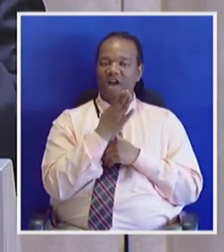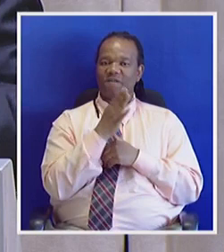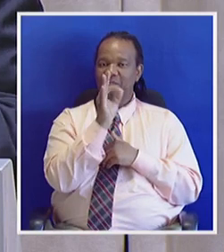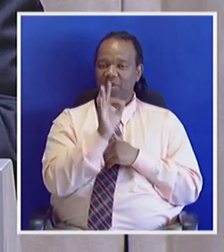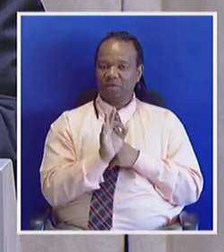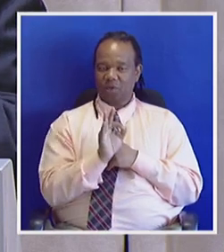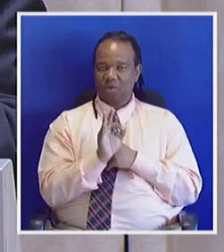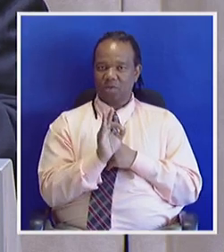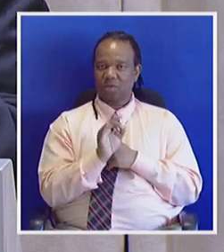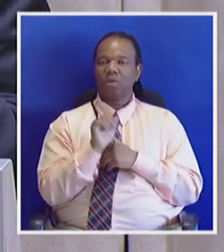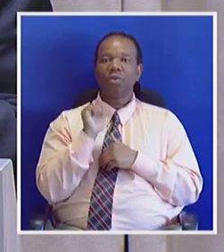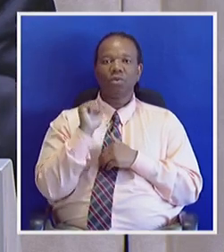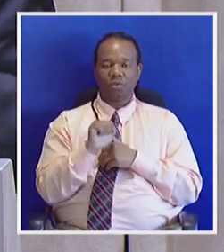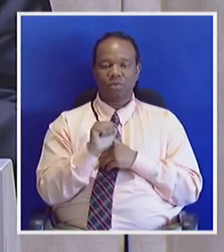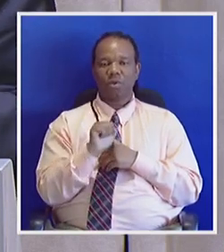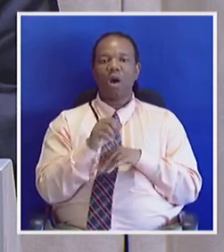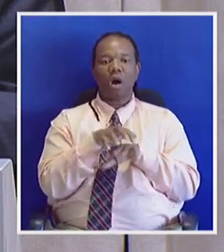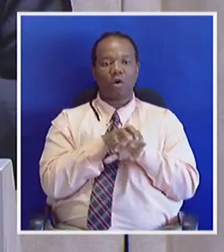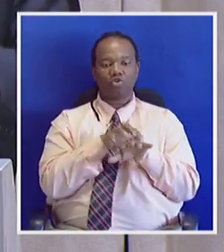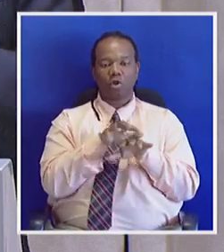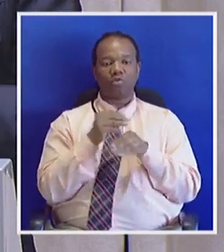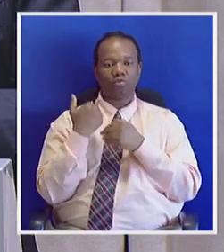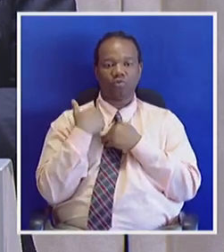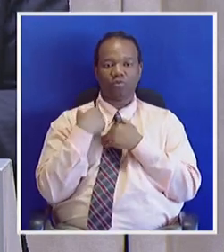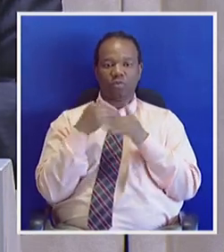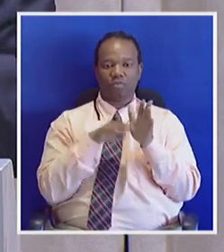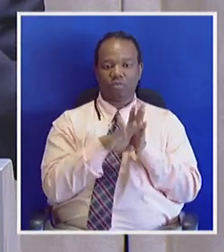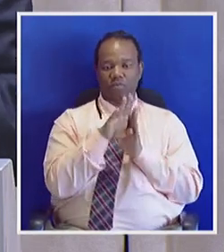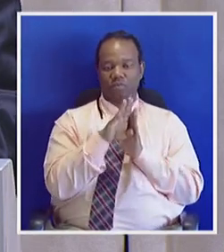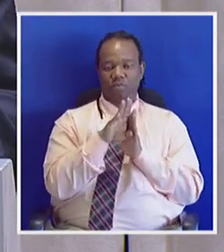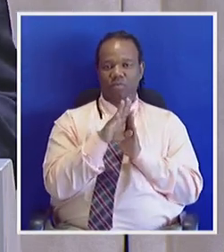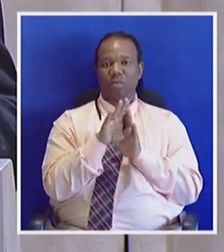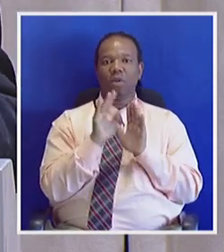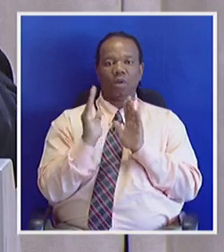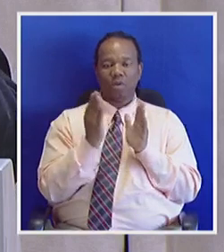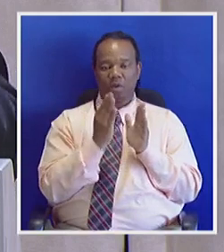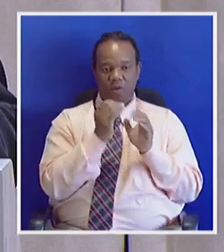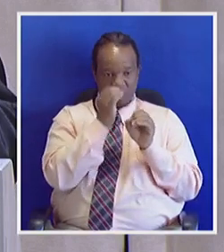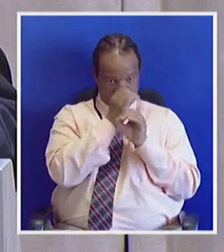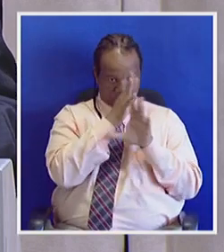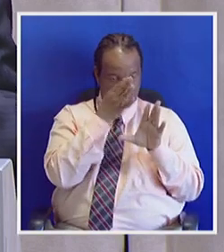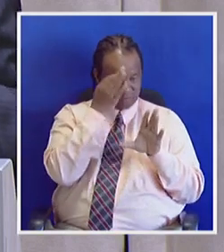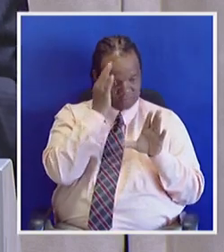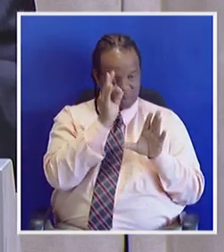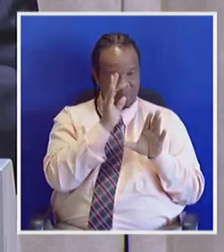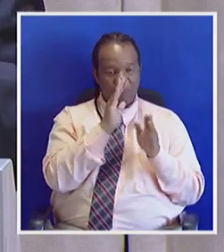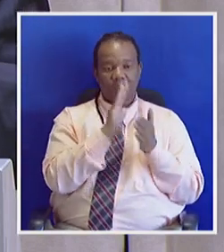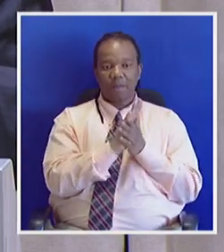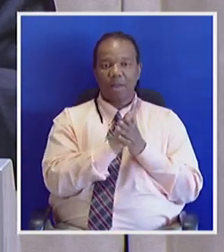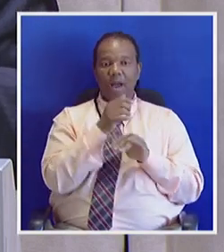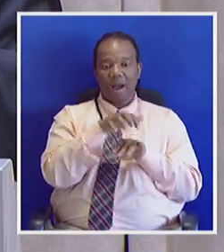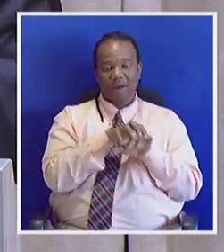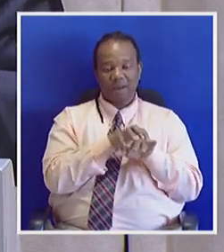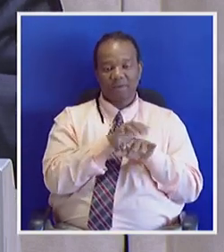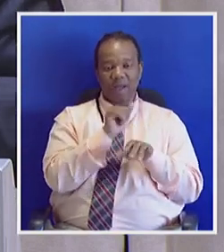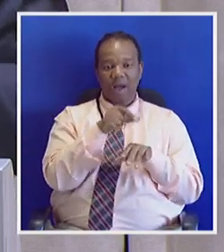quite significantly in that. It shows that our focus on agriculture, agro-processing, is